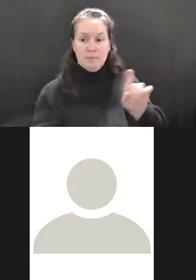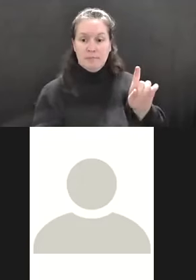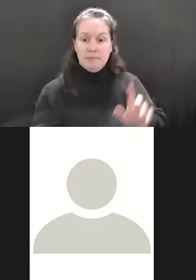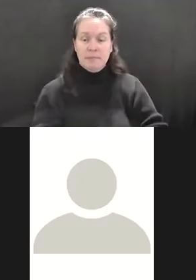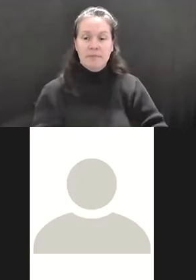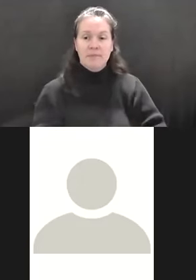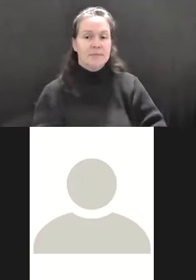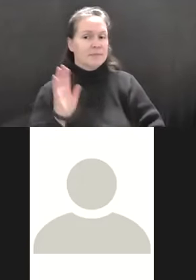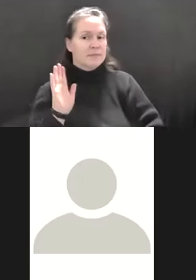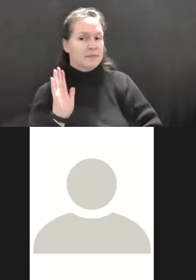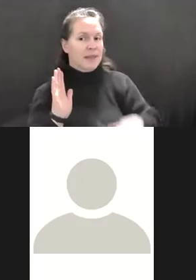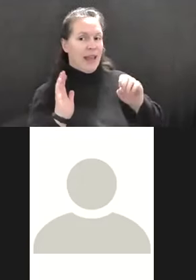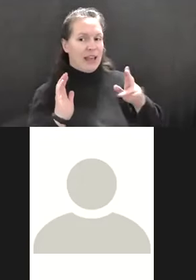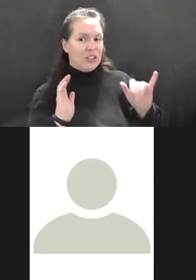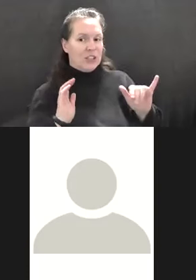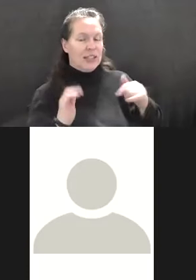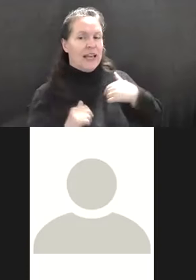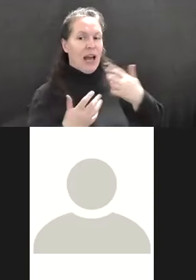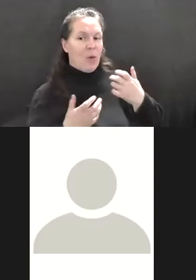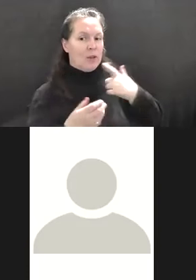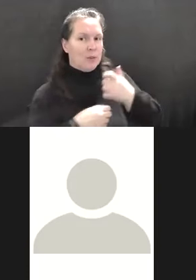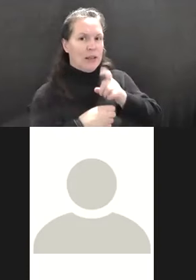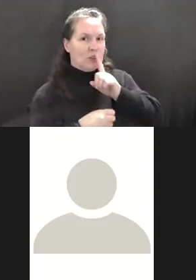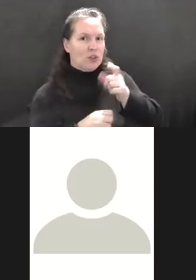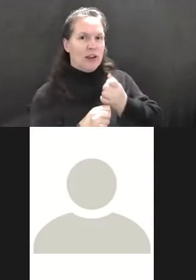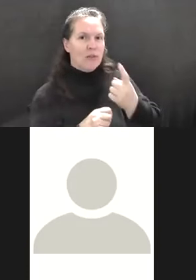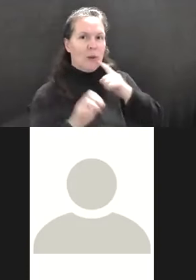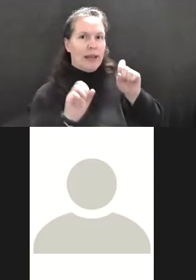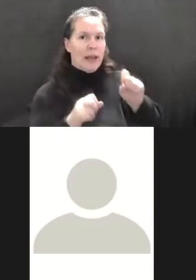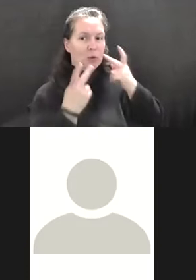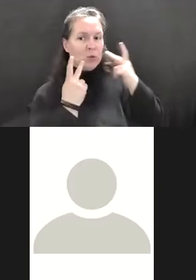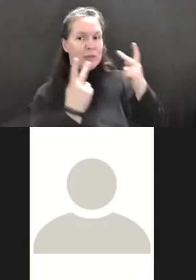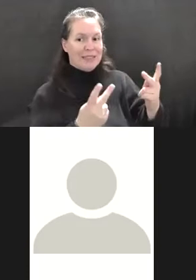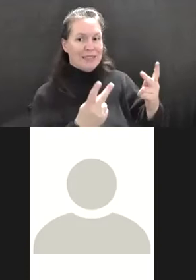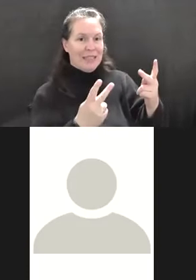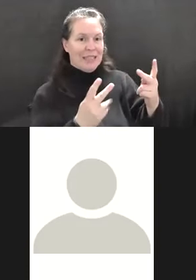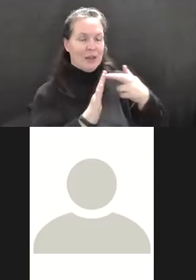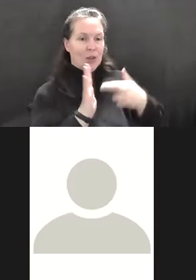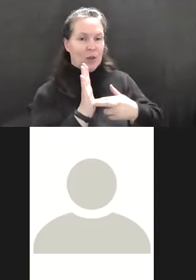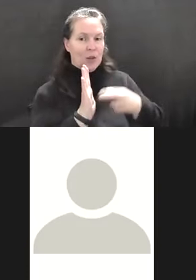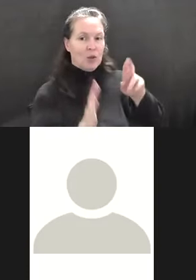Hey, Ashley, I just want to make sure everyone is able to see the rule. Can we,